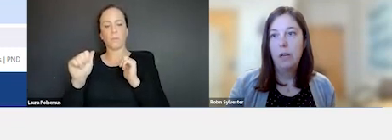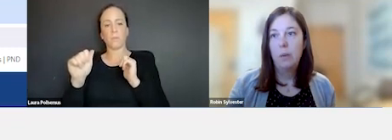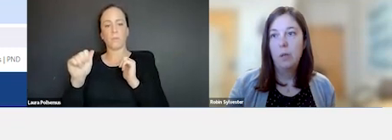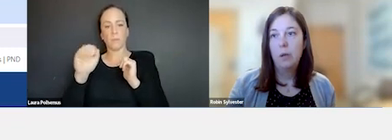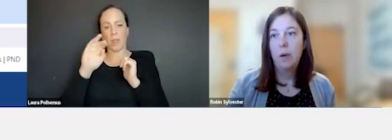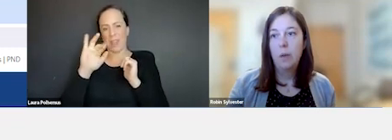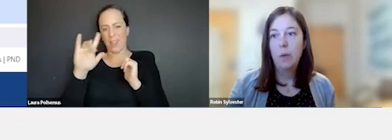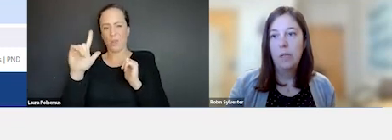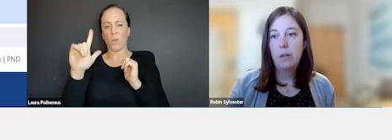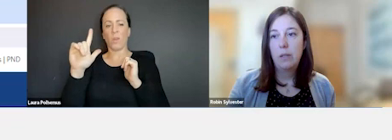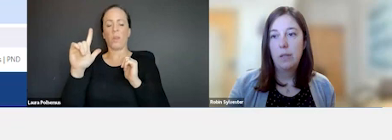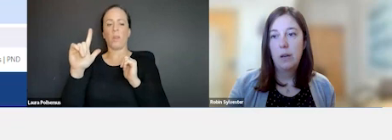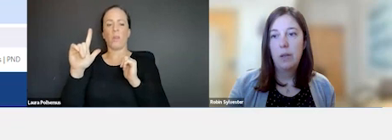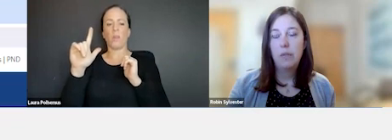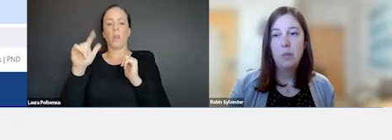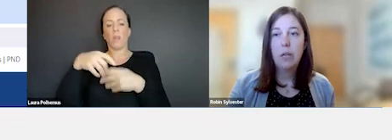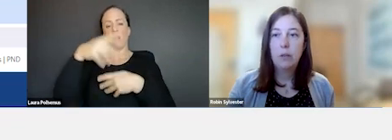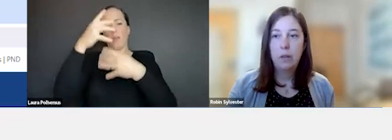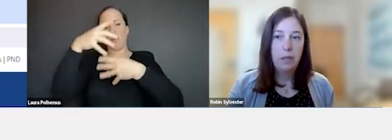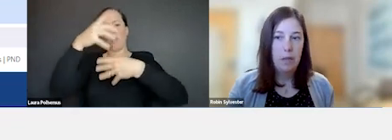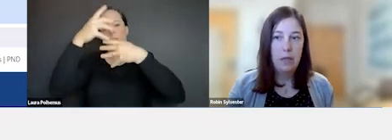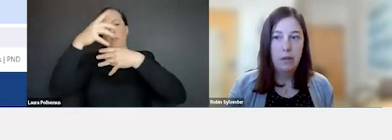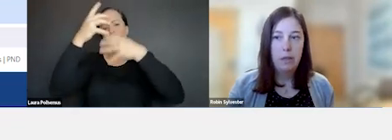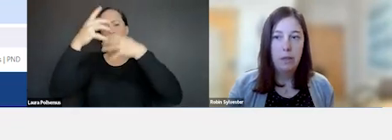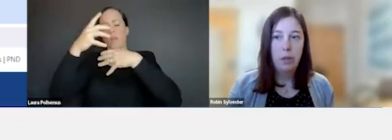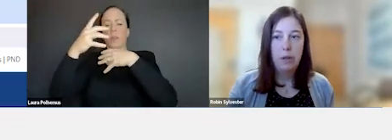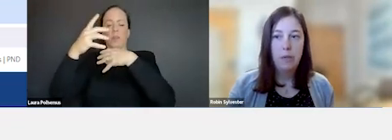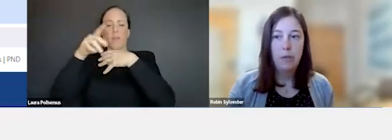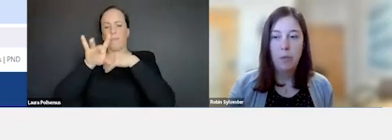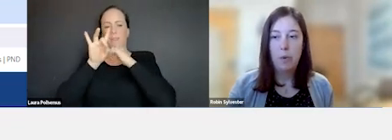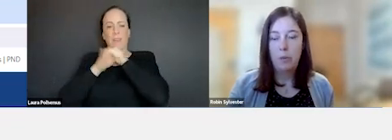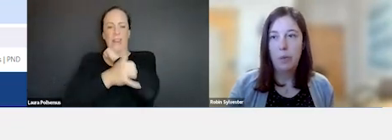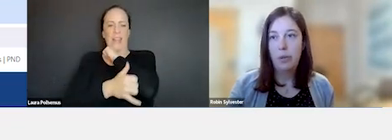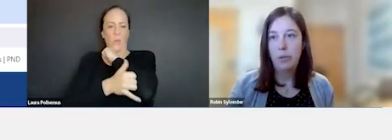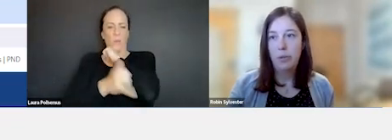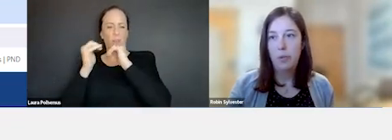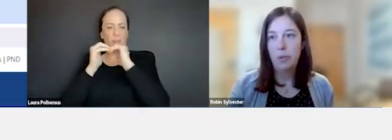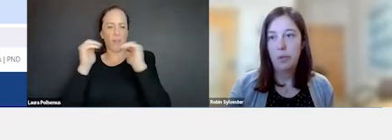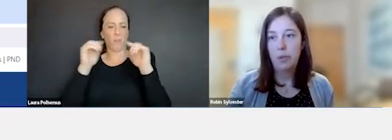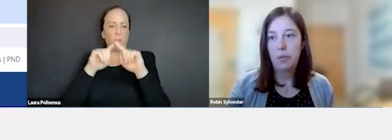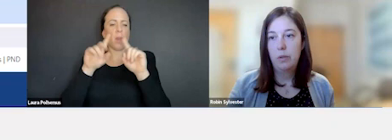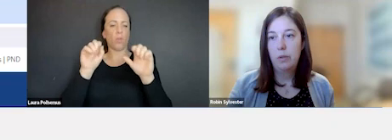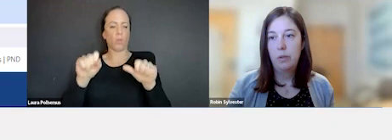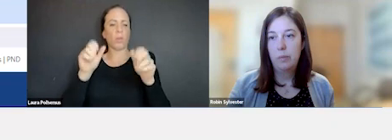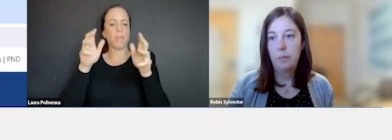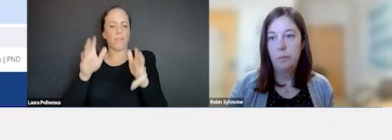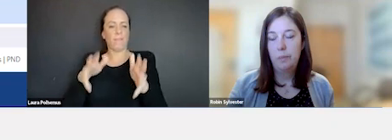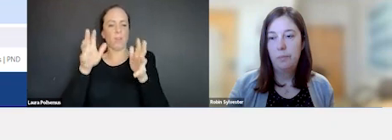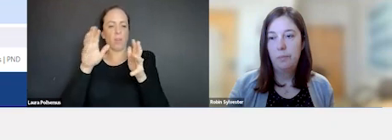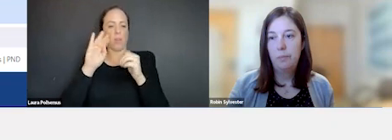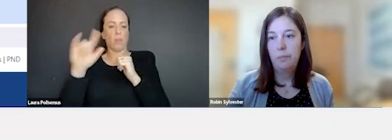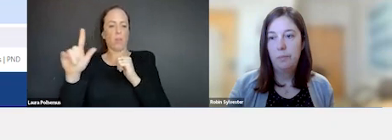Illinois, and then I'm going to go all the way down to the county level, but I could leave that at the Illinois level if I wanted broader search results.